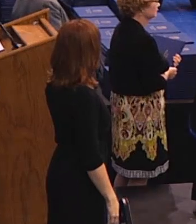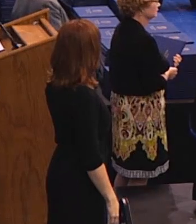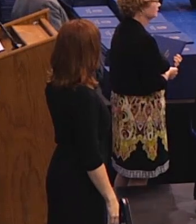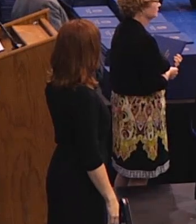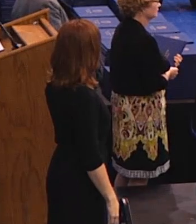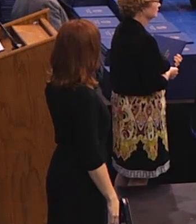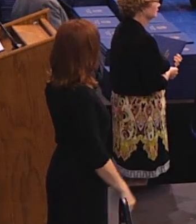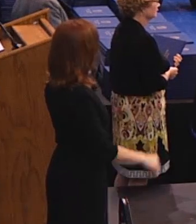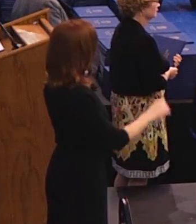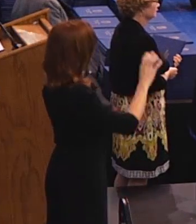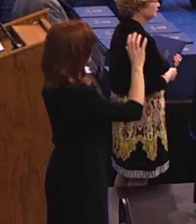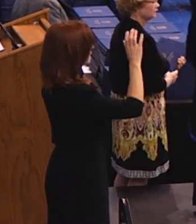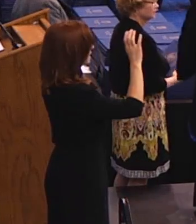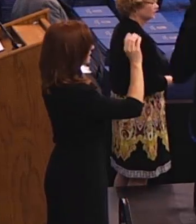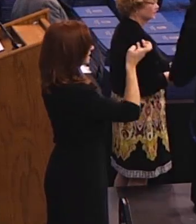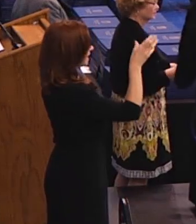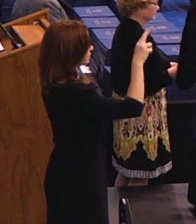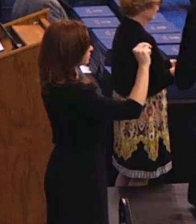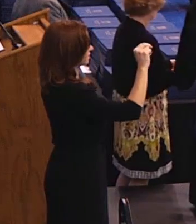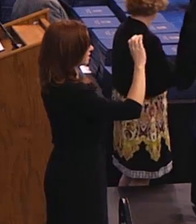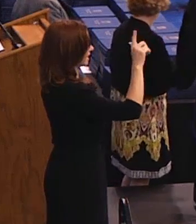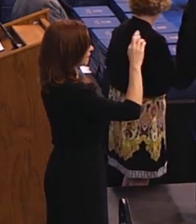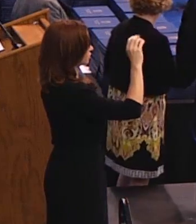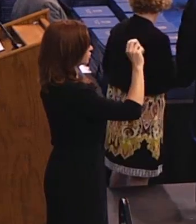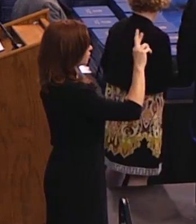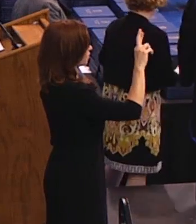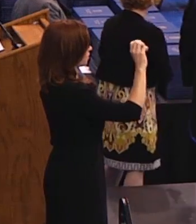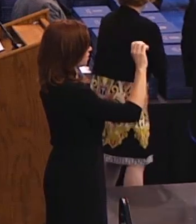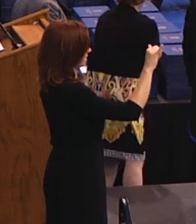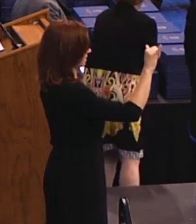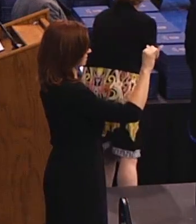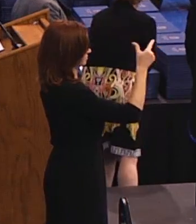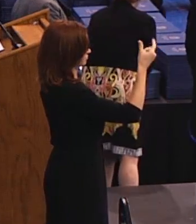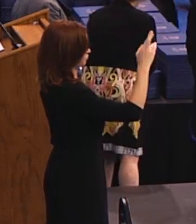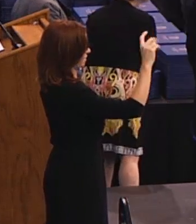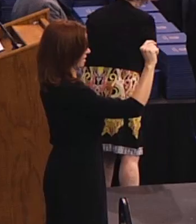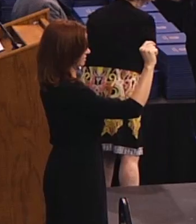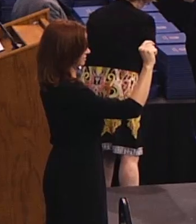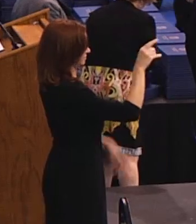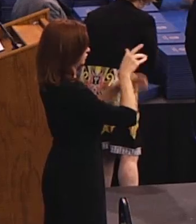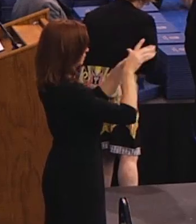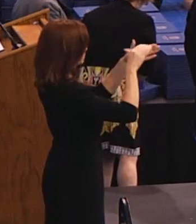Cameron Ryan Elmore Bryant, General Studies, cum laude.